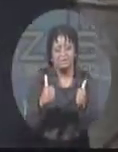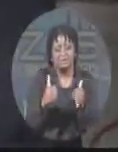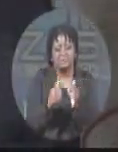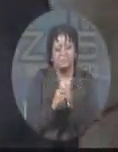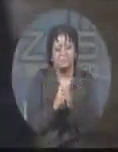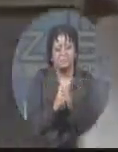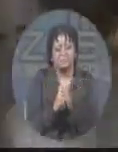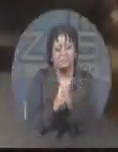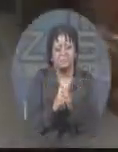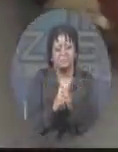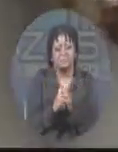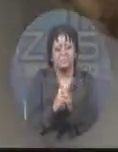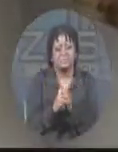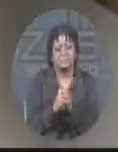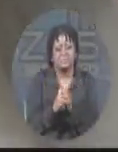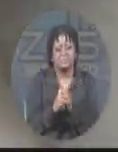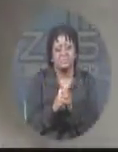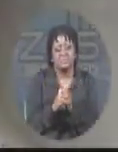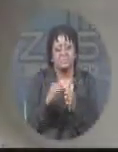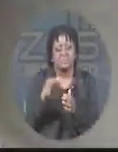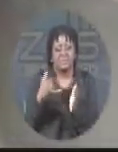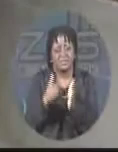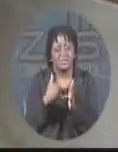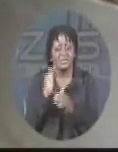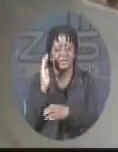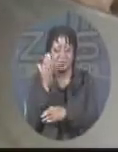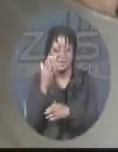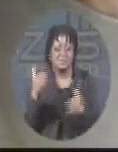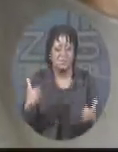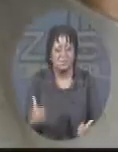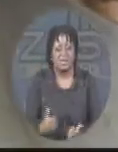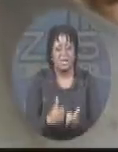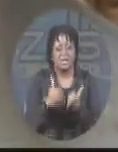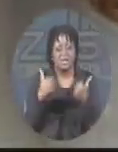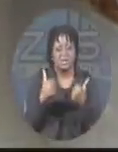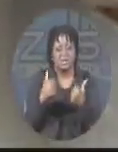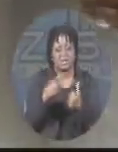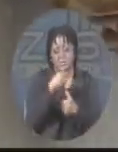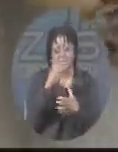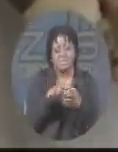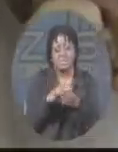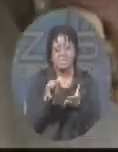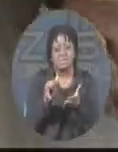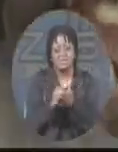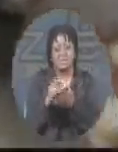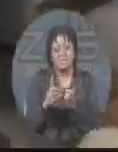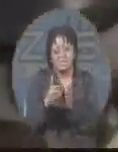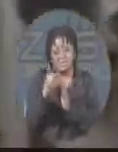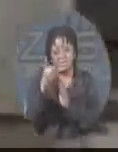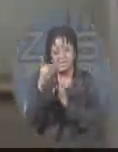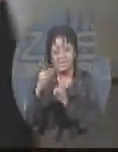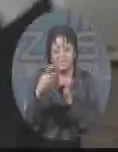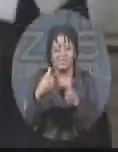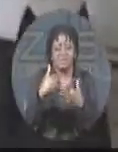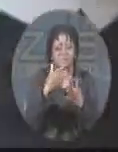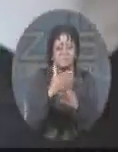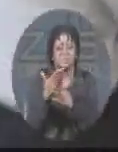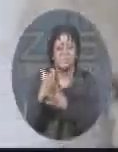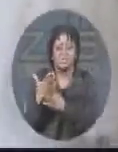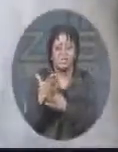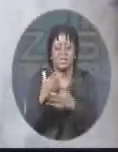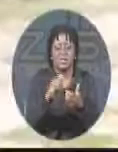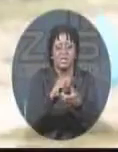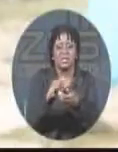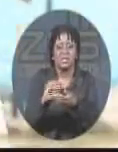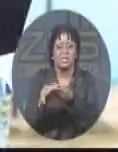I believe life was sort of a challenging because of that type of stretch between communities. But I think it